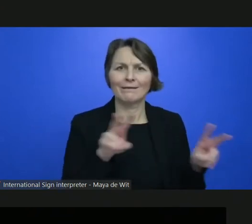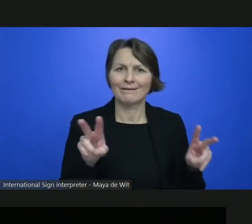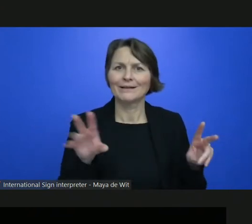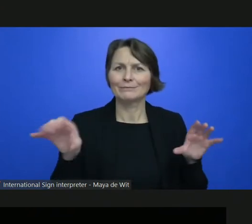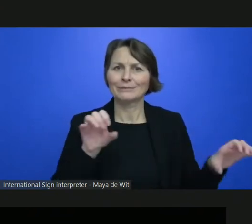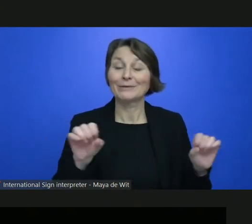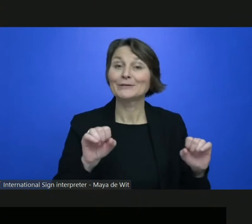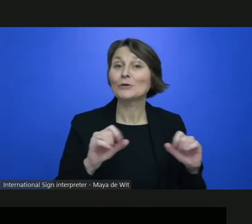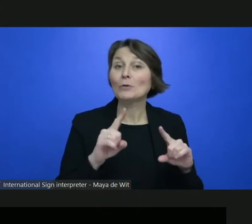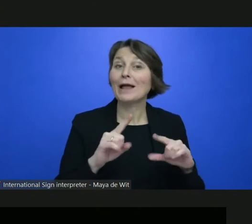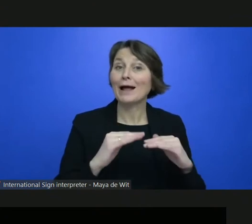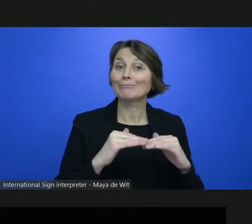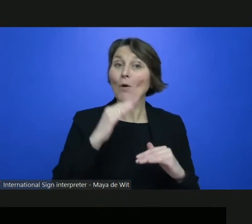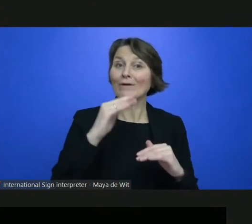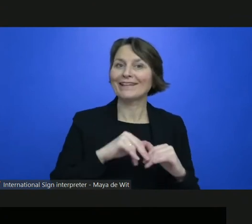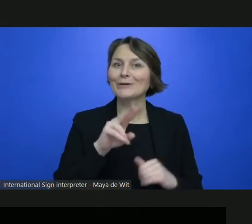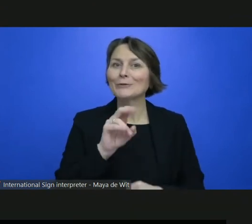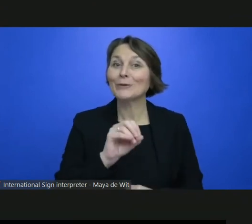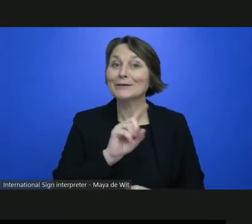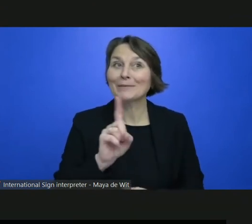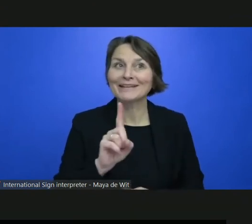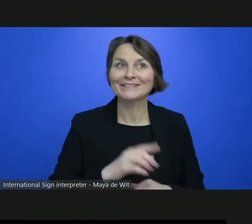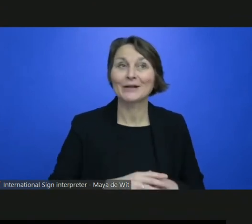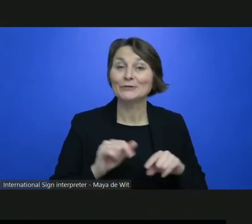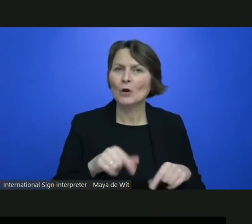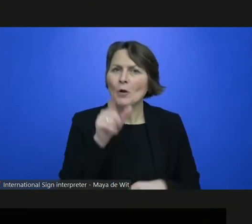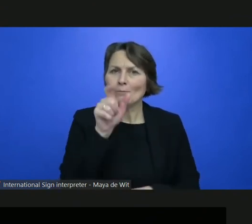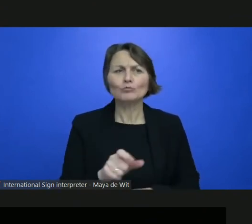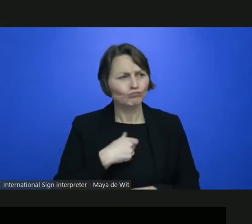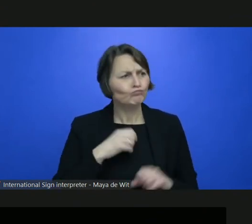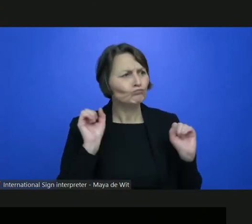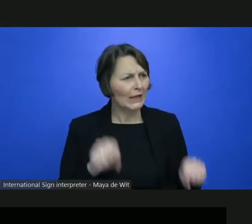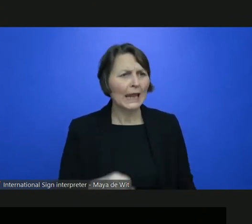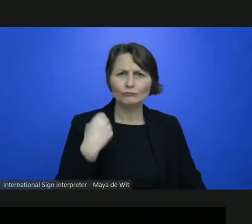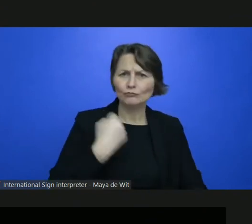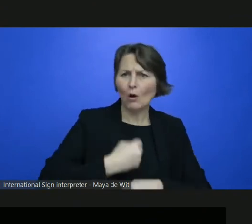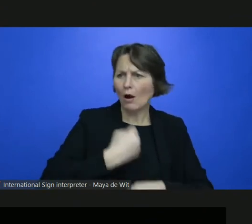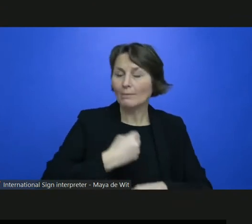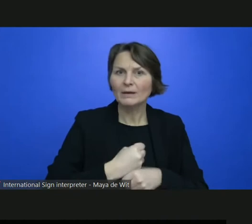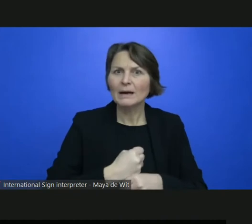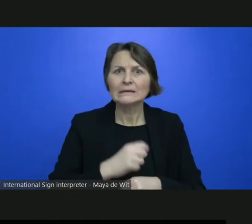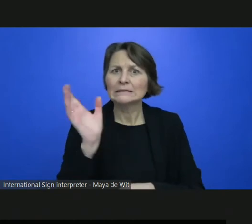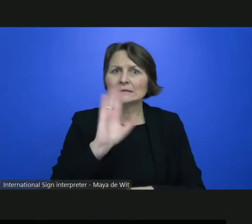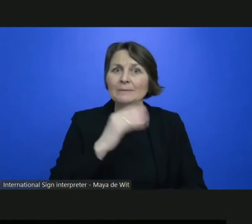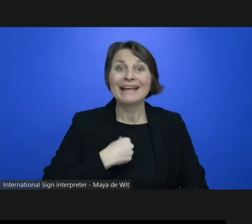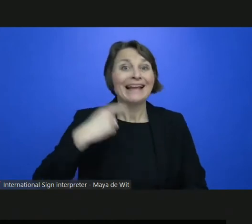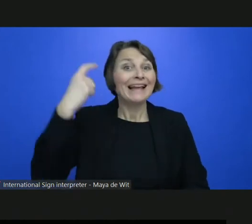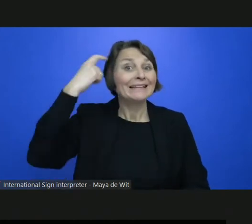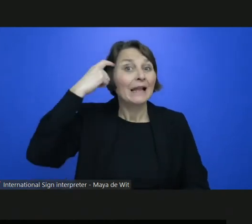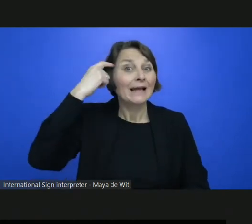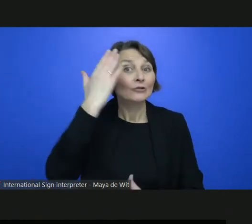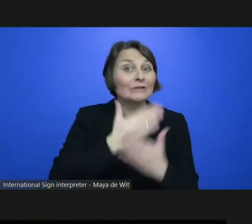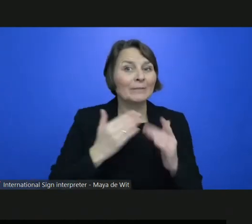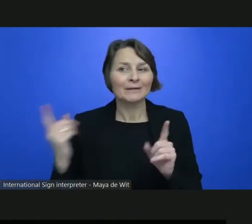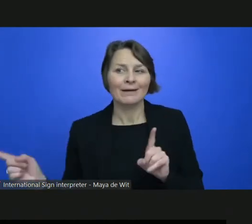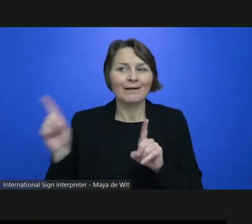20 minutes? Or someone who could do the job, but because of their intellectual disability, they need the robot to turn those standard questions